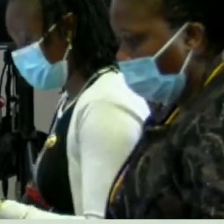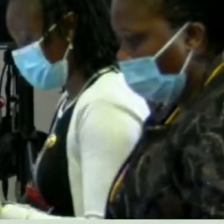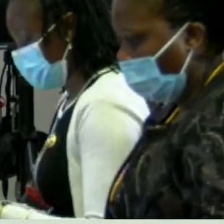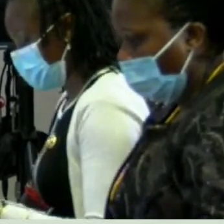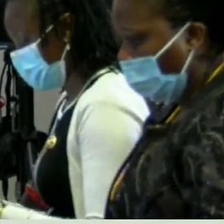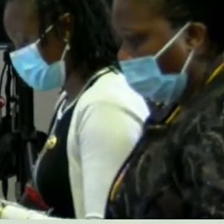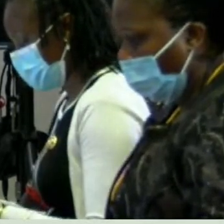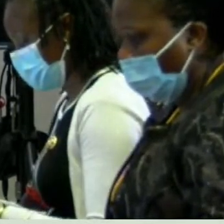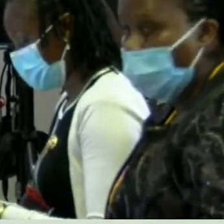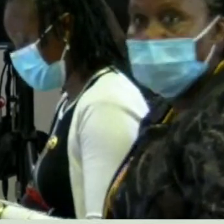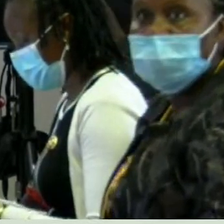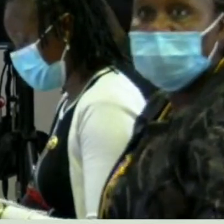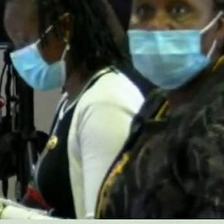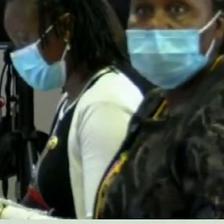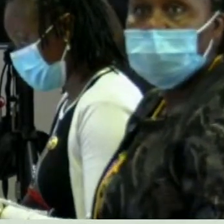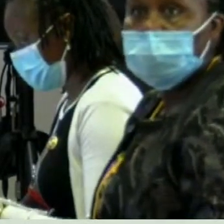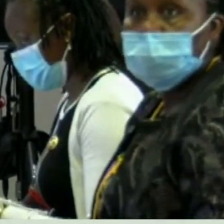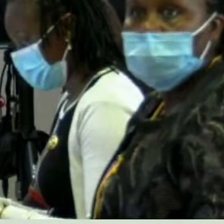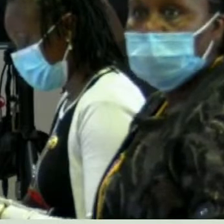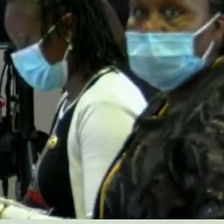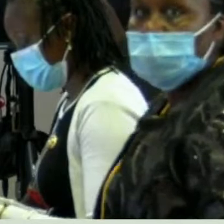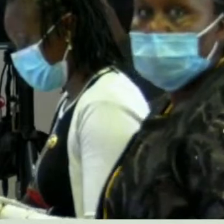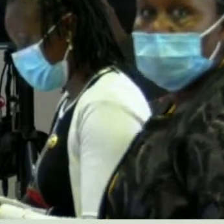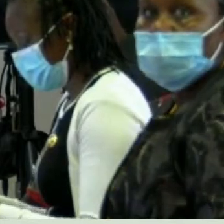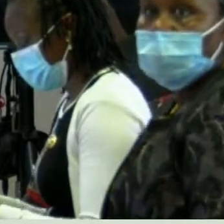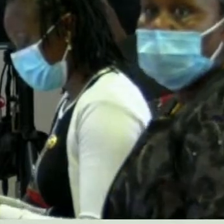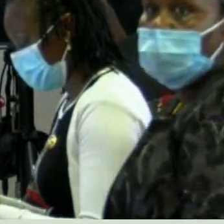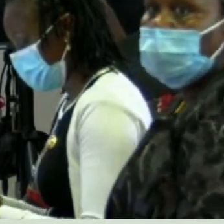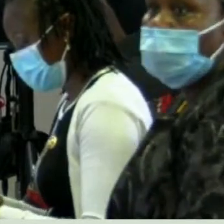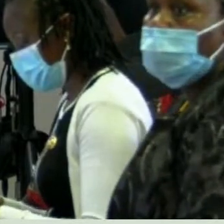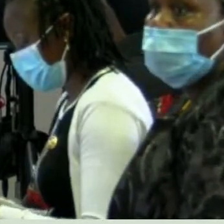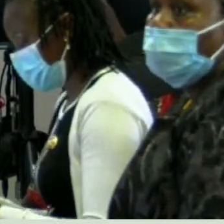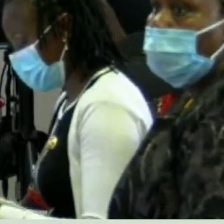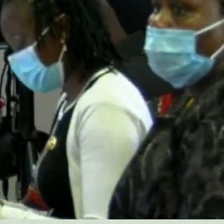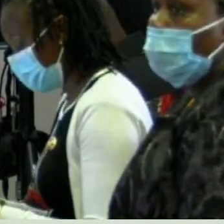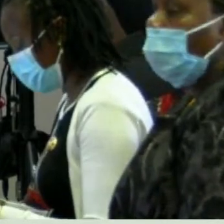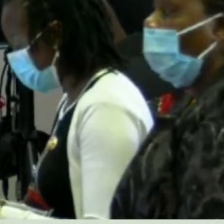Honorable Ann Amadi, Chief Registrar of the Judiciary of Kenya,